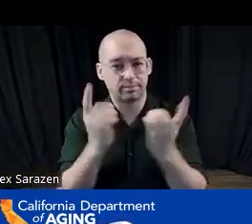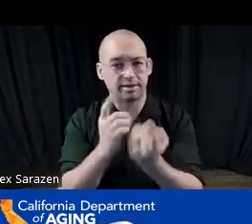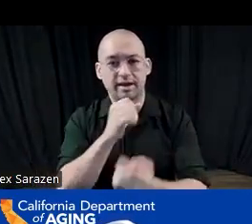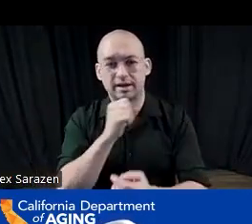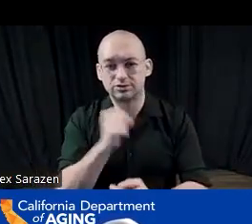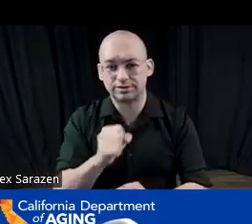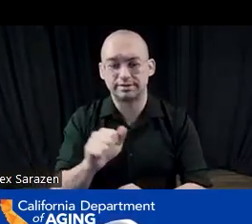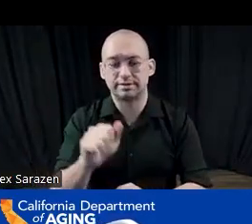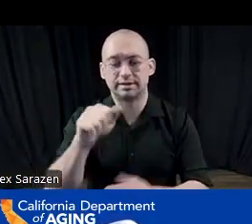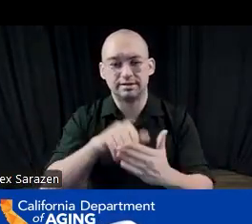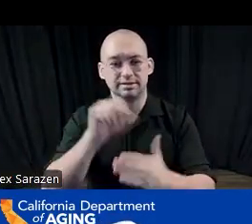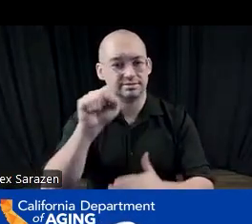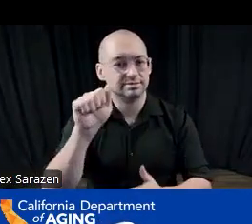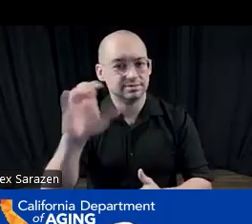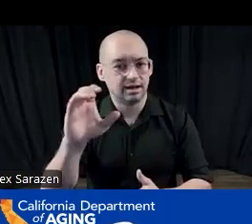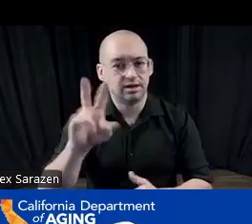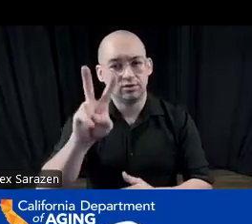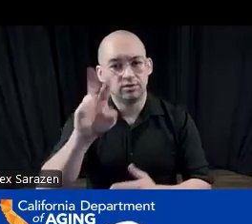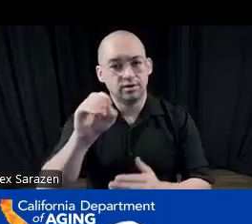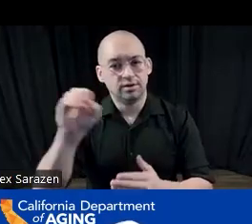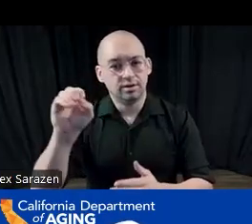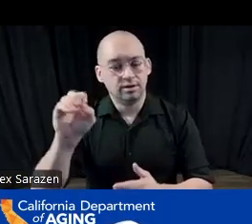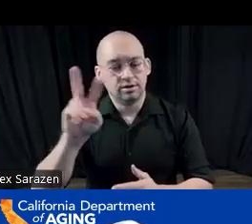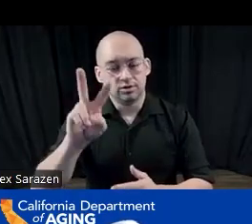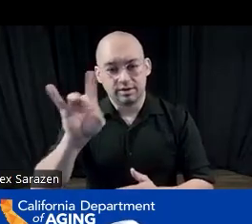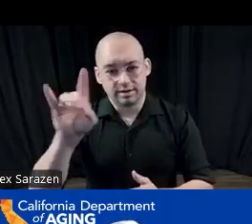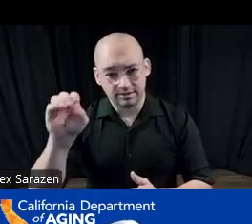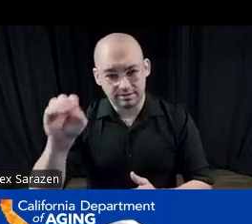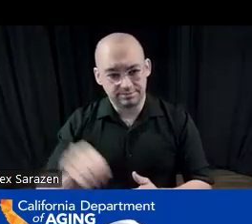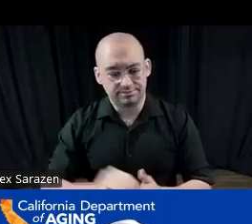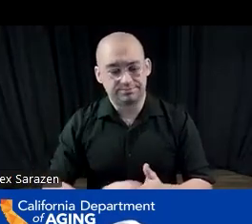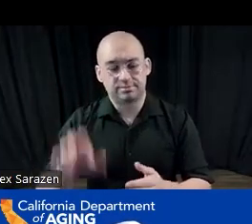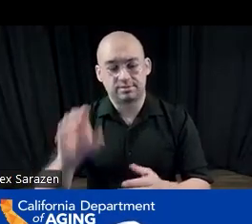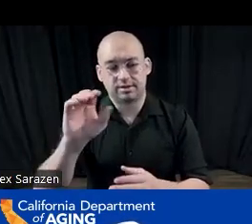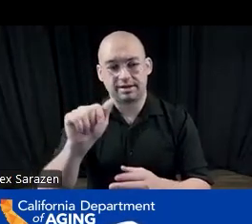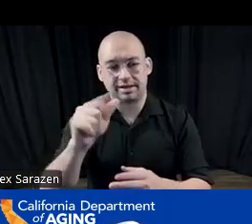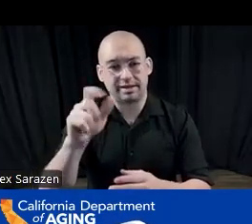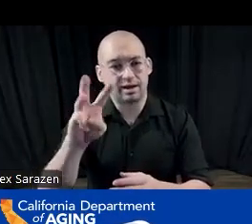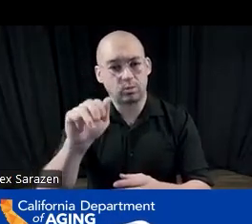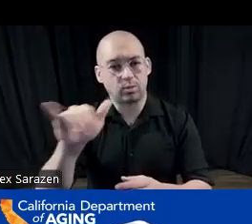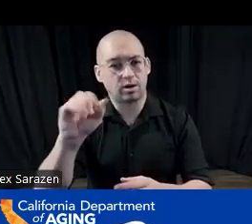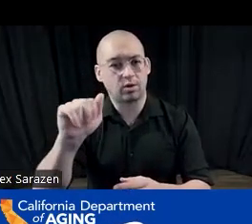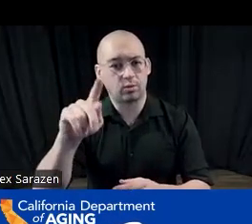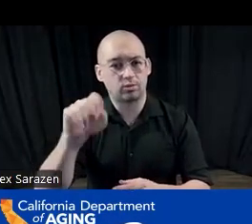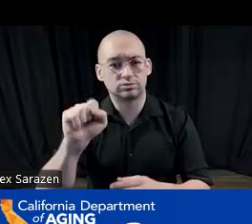in Sacramento, 2880 Gateway Oaks Drive. Next slide.